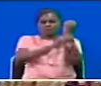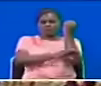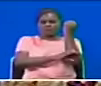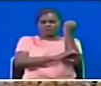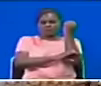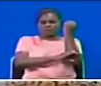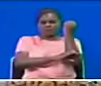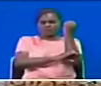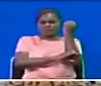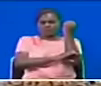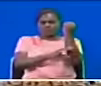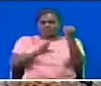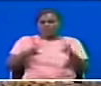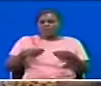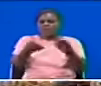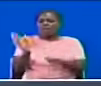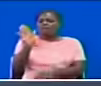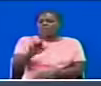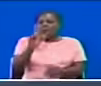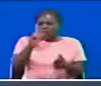what we gave back